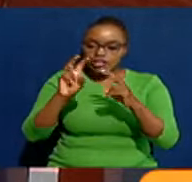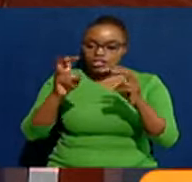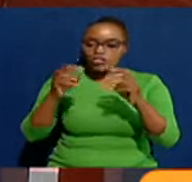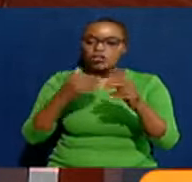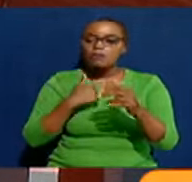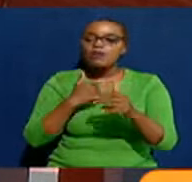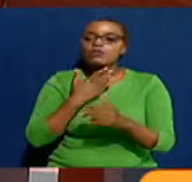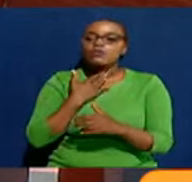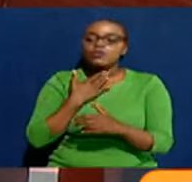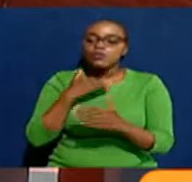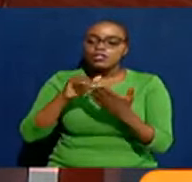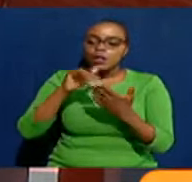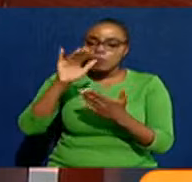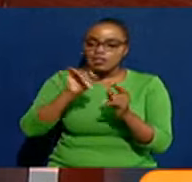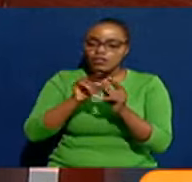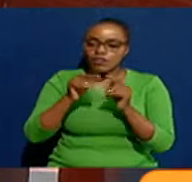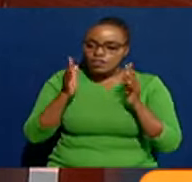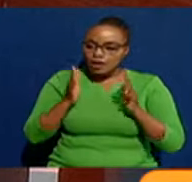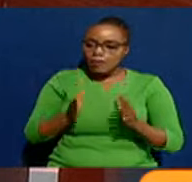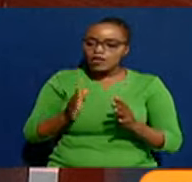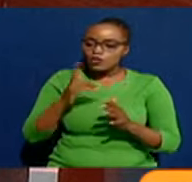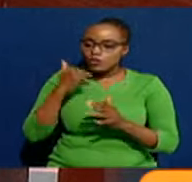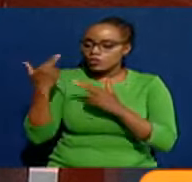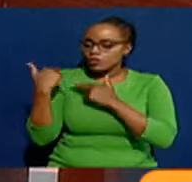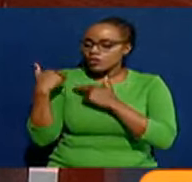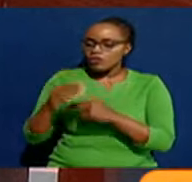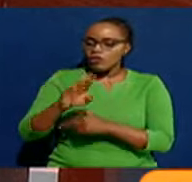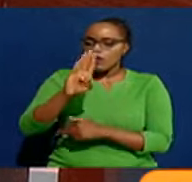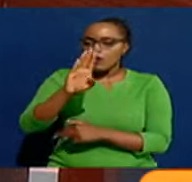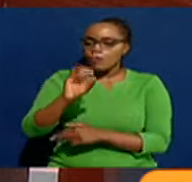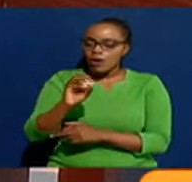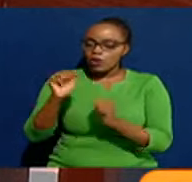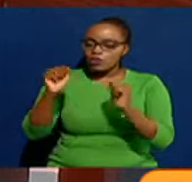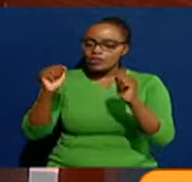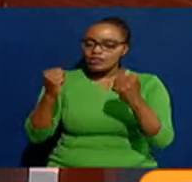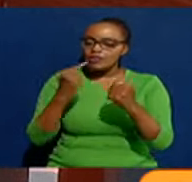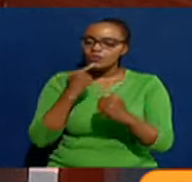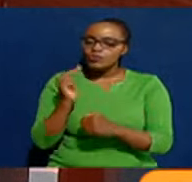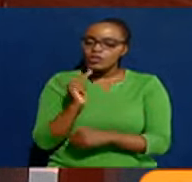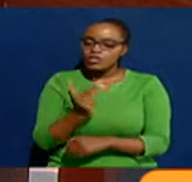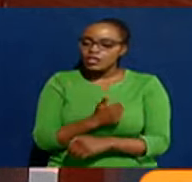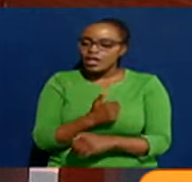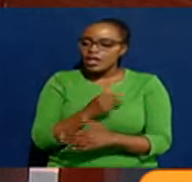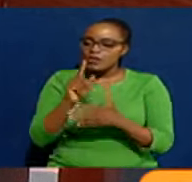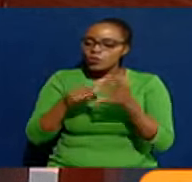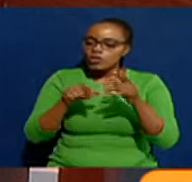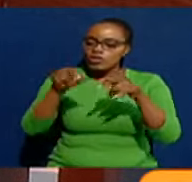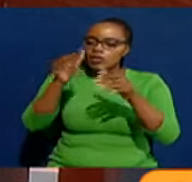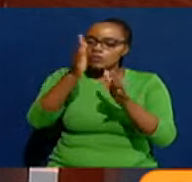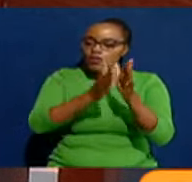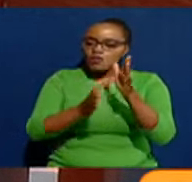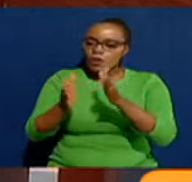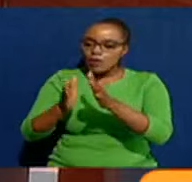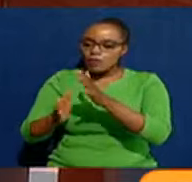want especially the person of biosafety to tell us what have they prepared in terms of the